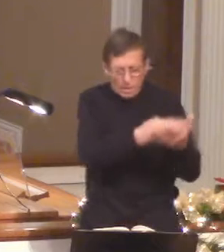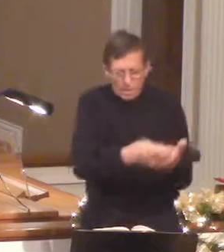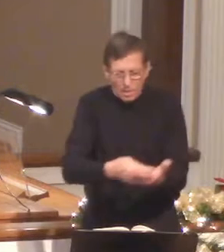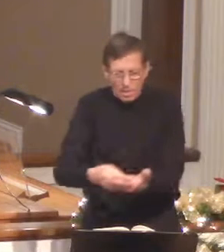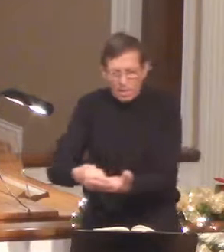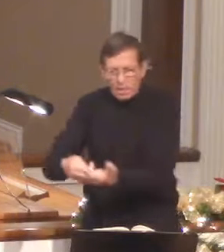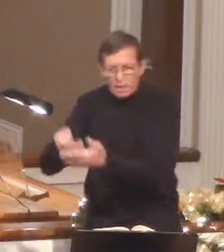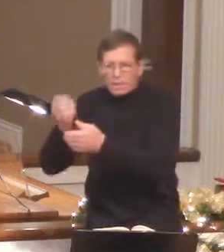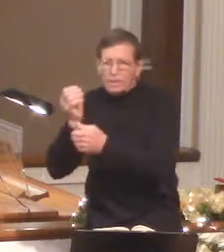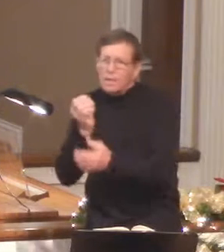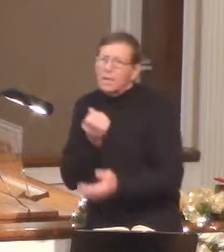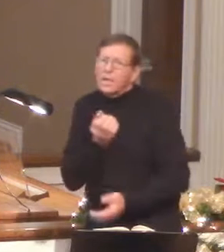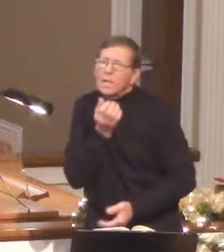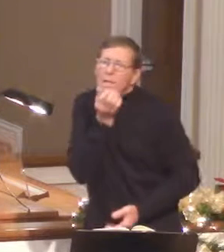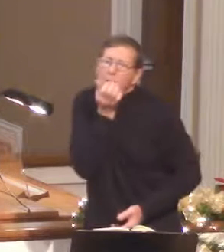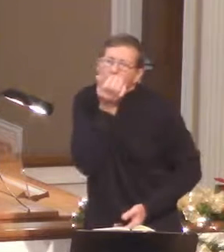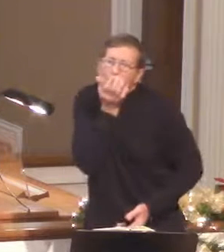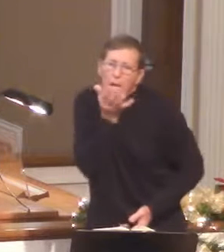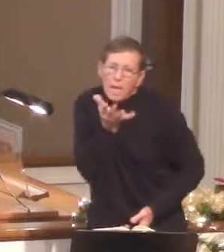the